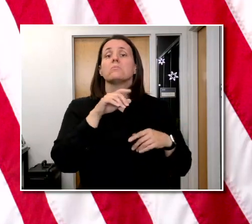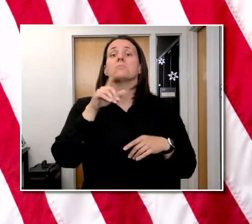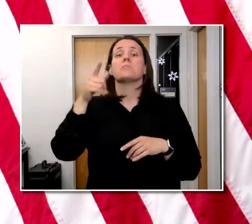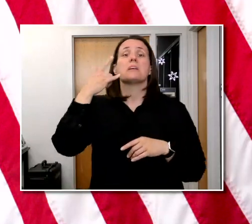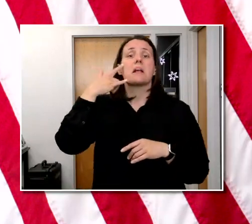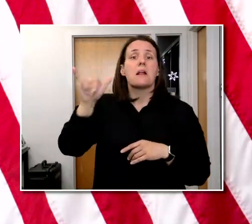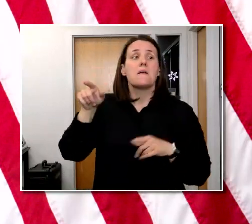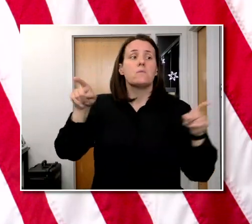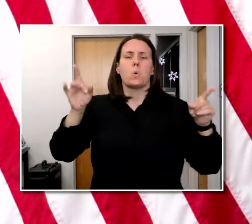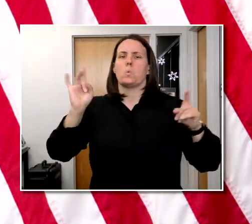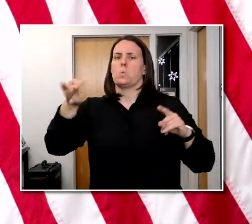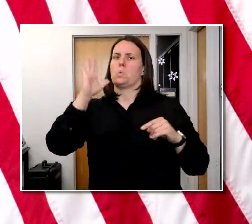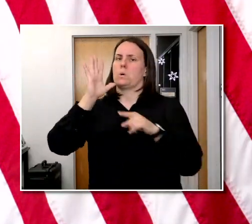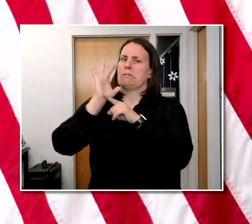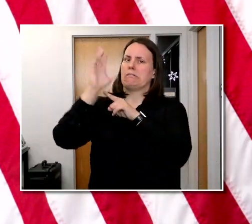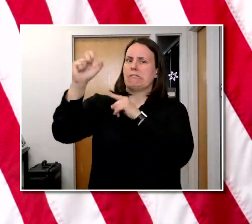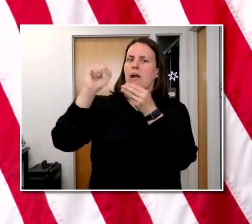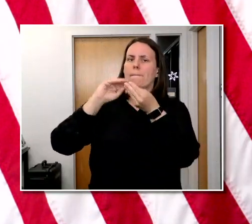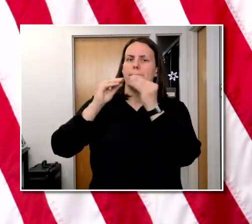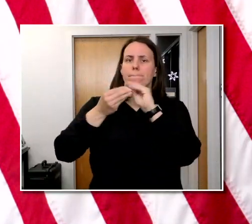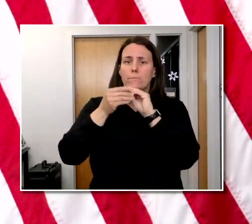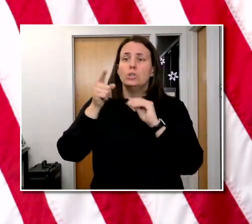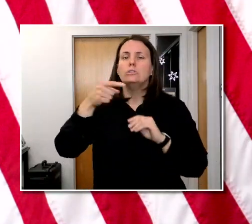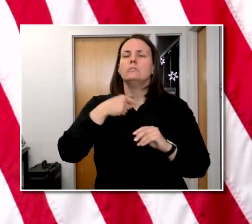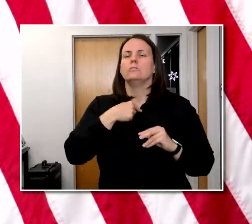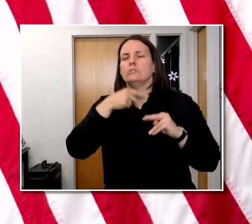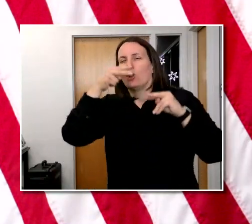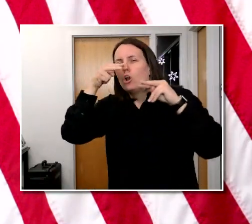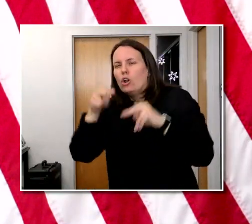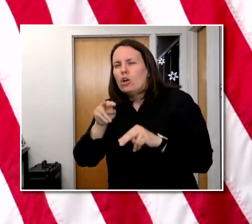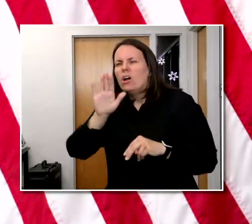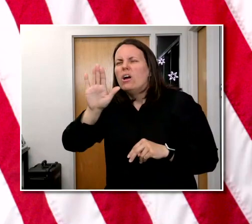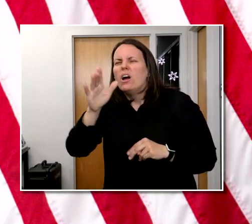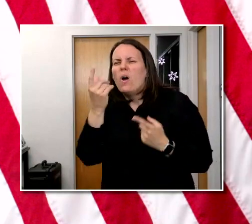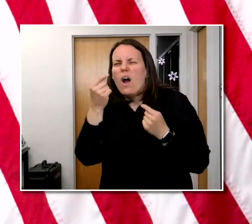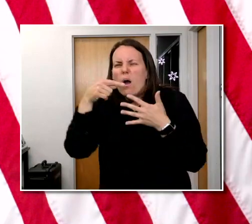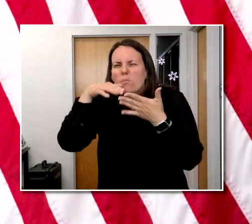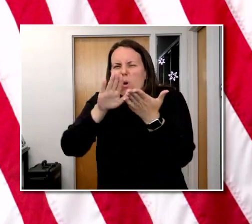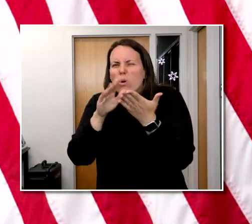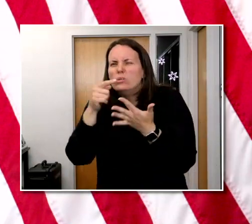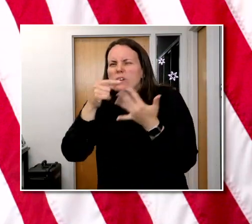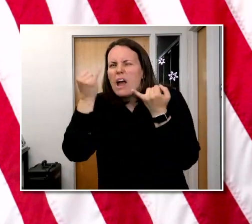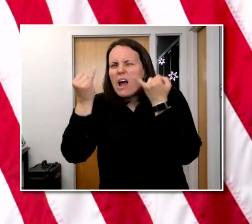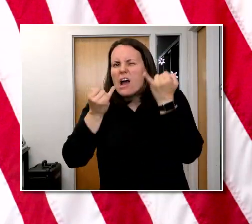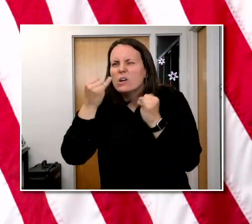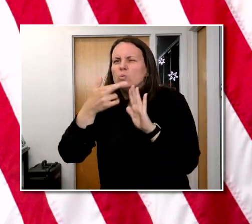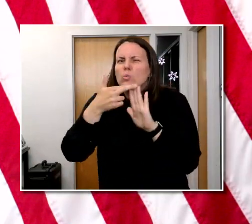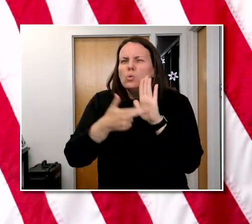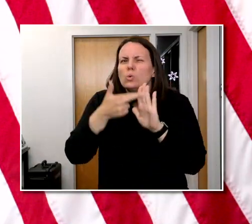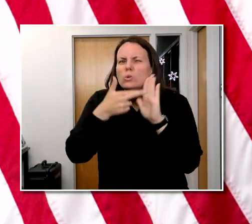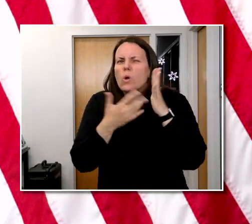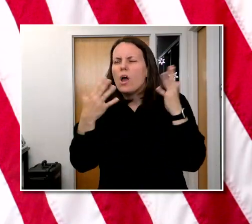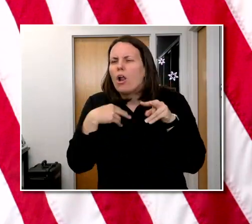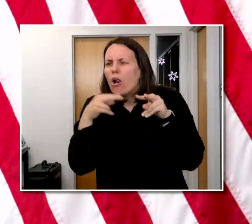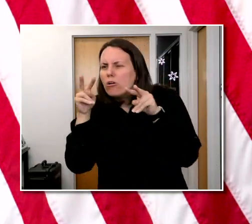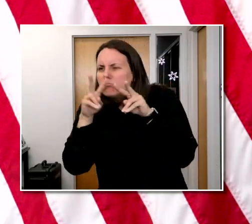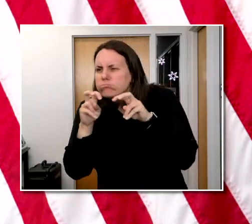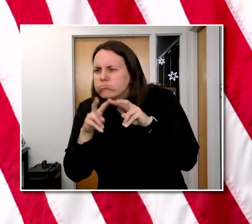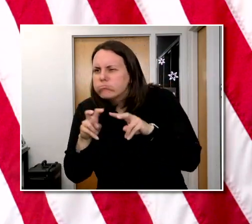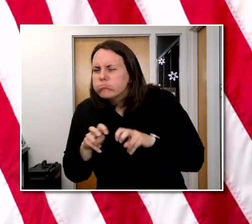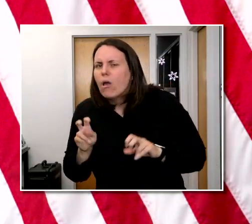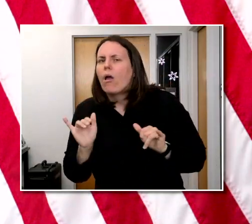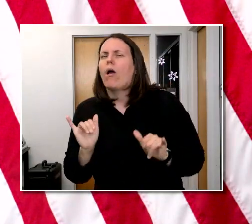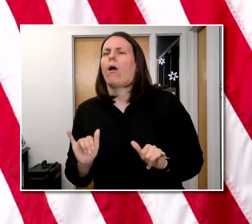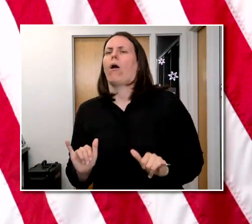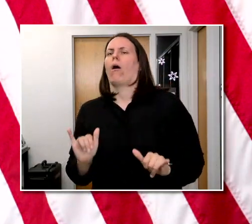learning and moving forward together. One specific example is we've looked to Minnesota in terms